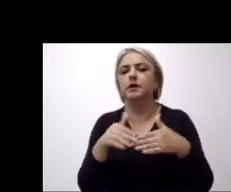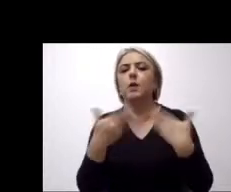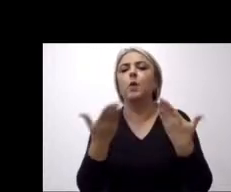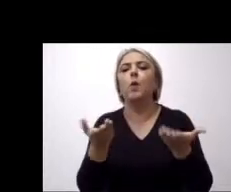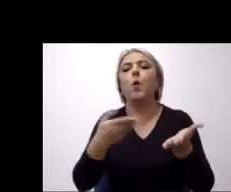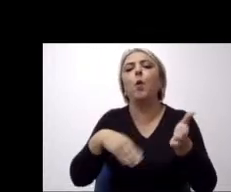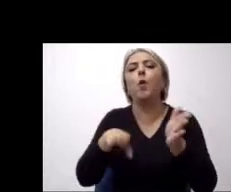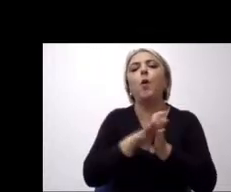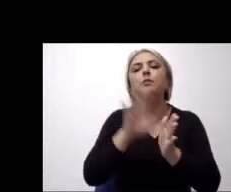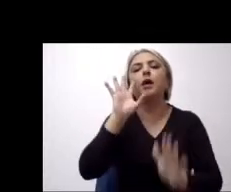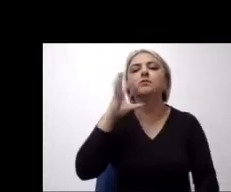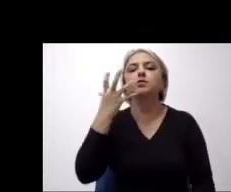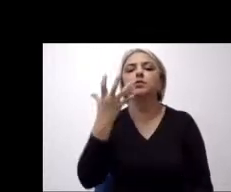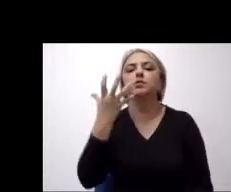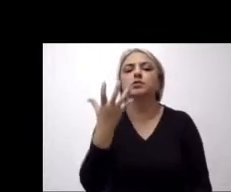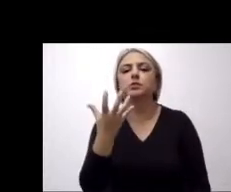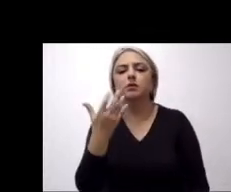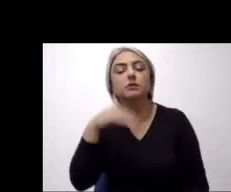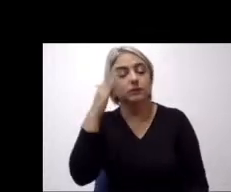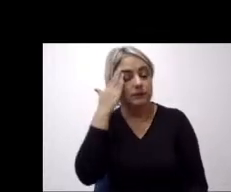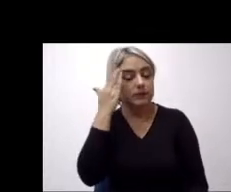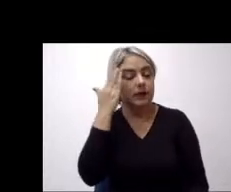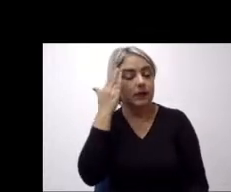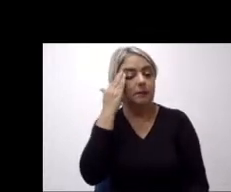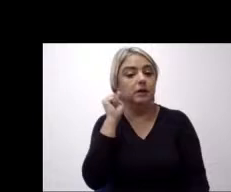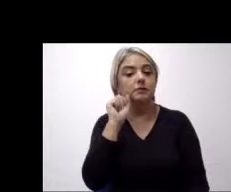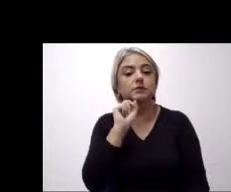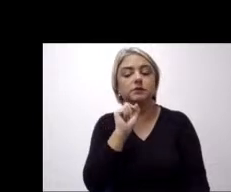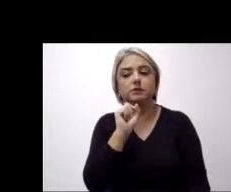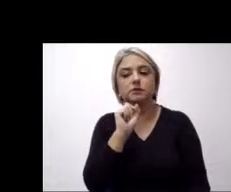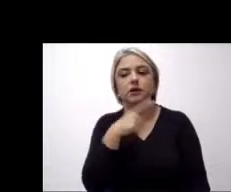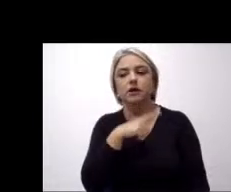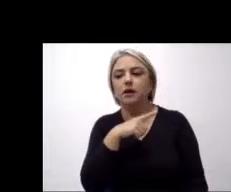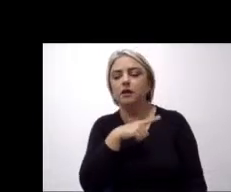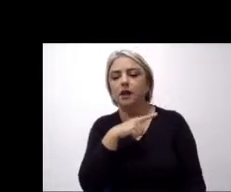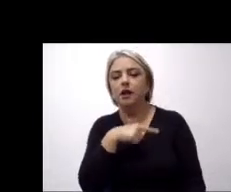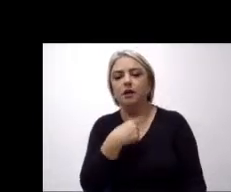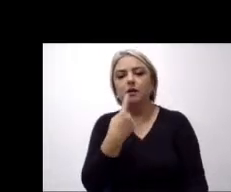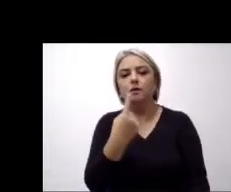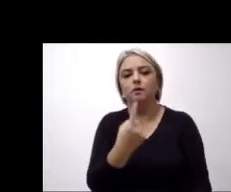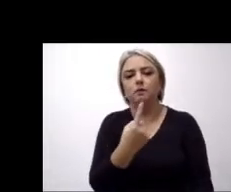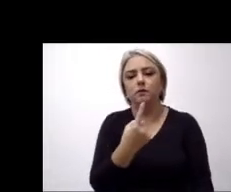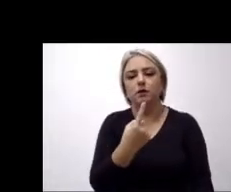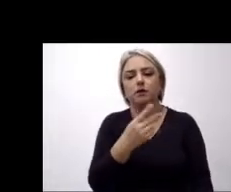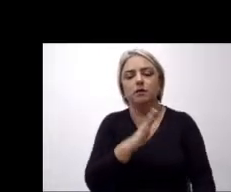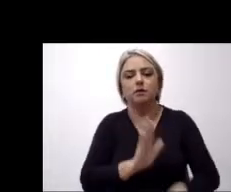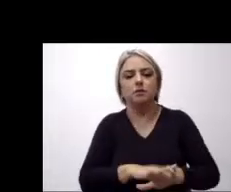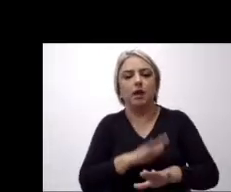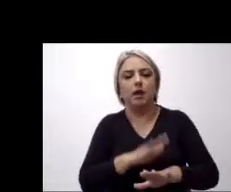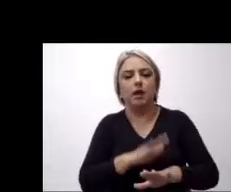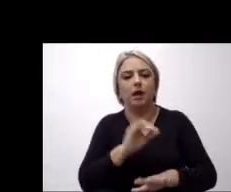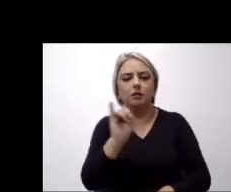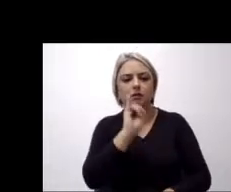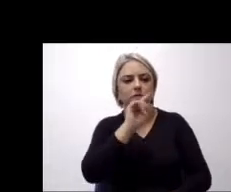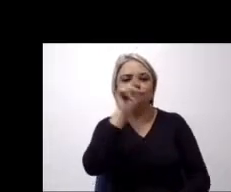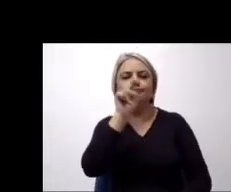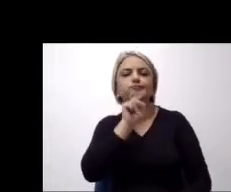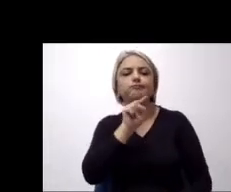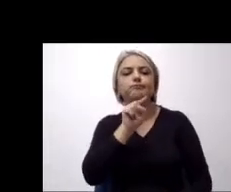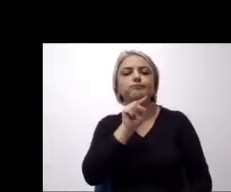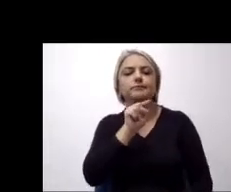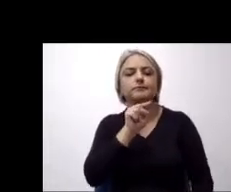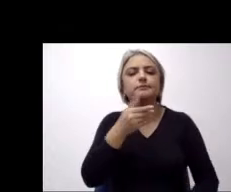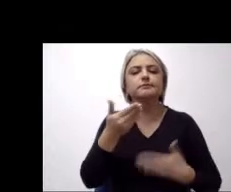there is one of the most important enigma in launched by Cohen Marchesson, but also